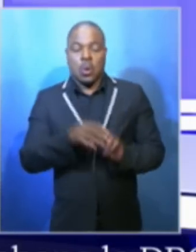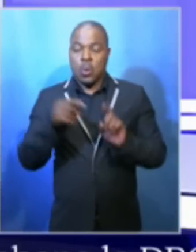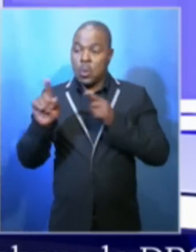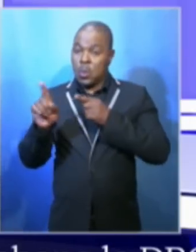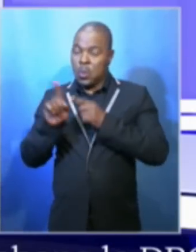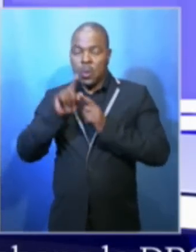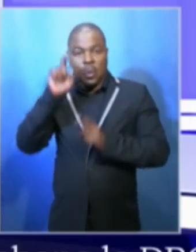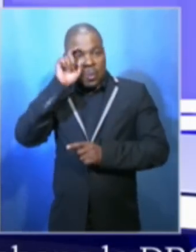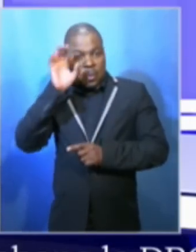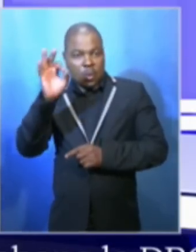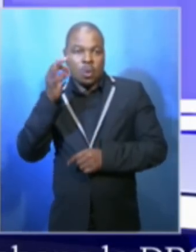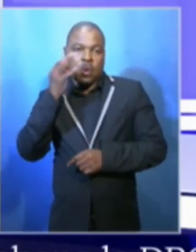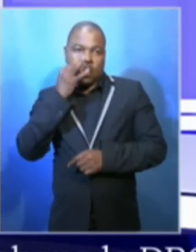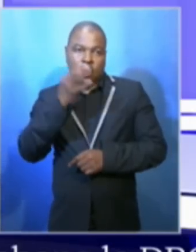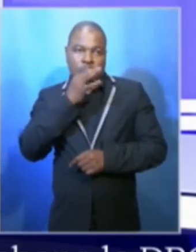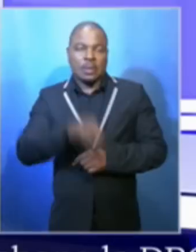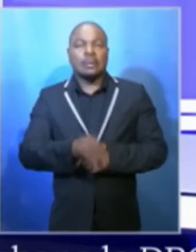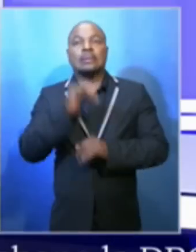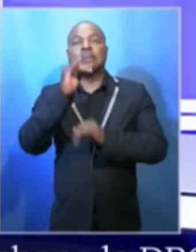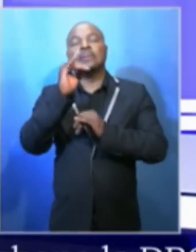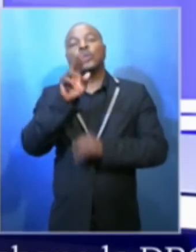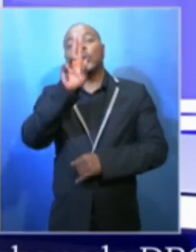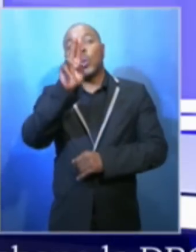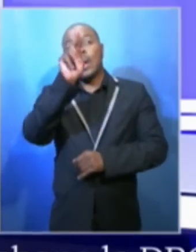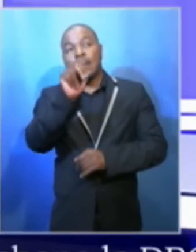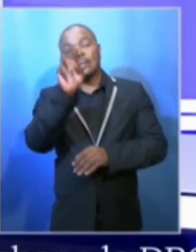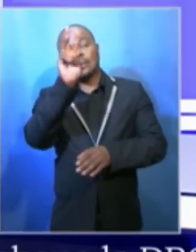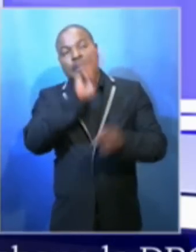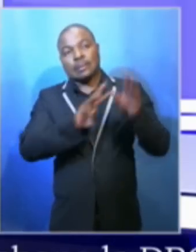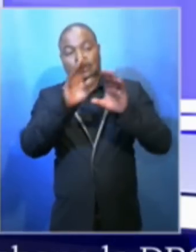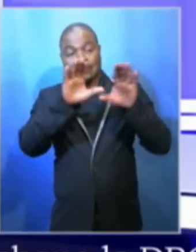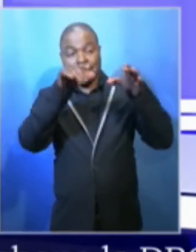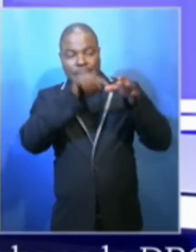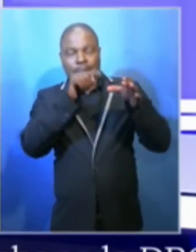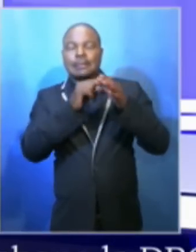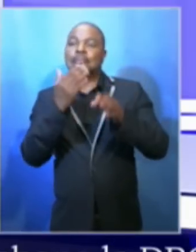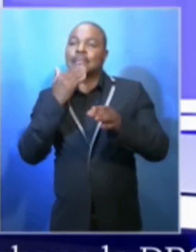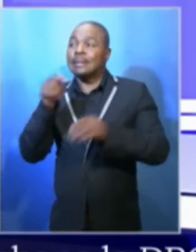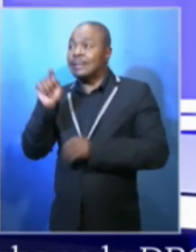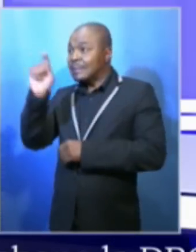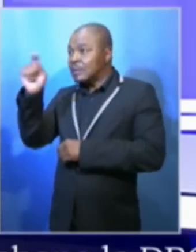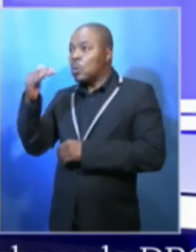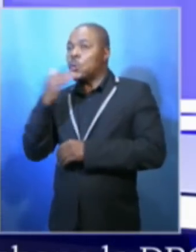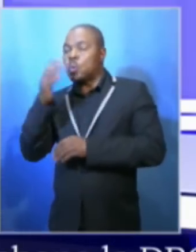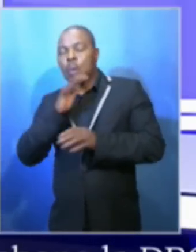tshireletso ya mokgatlo wa ditšhaba kopano go tsaya kgato kgatlhanong le go tlhaselwa ga batsholakagiso.